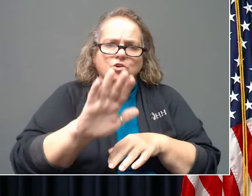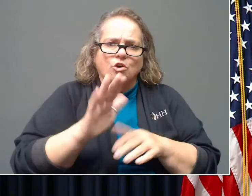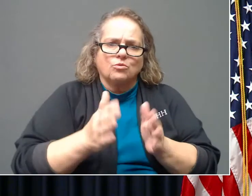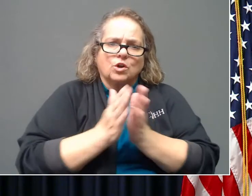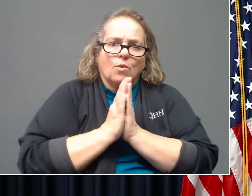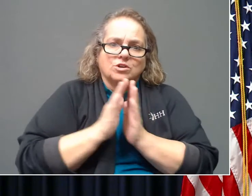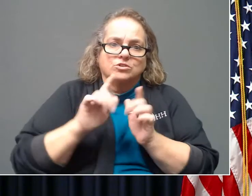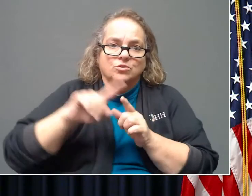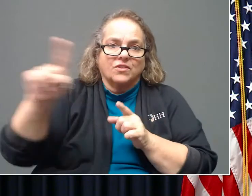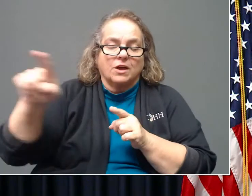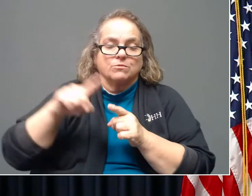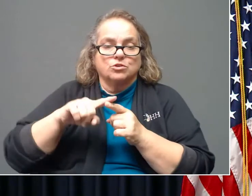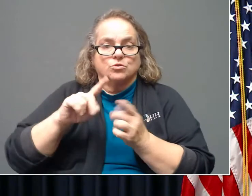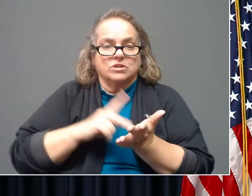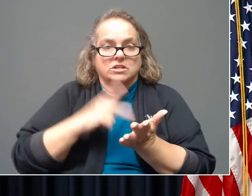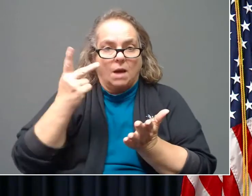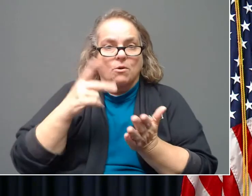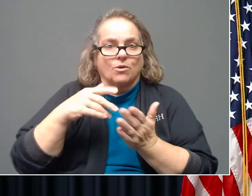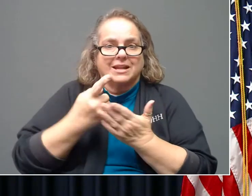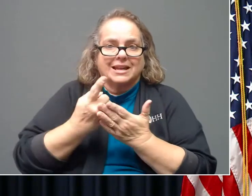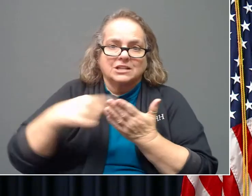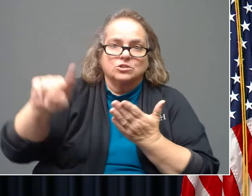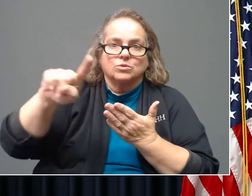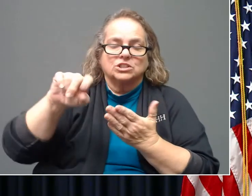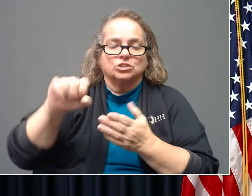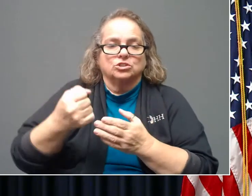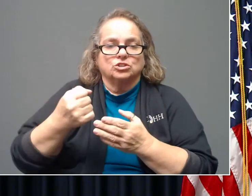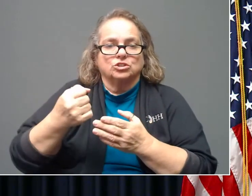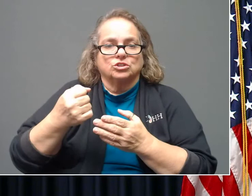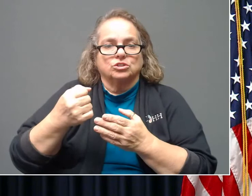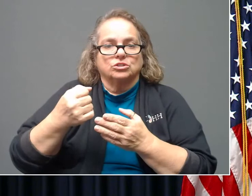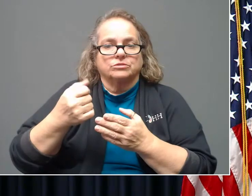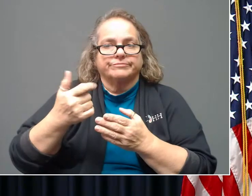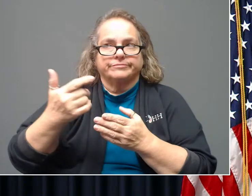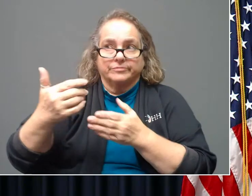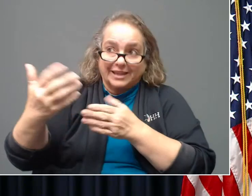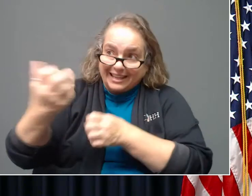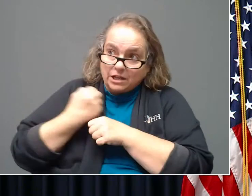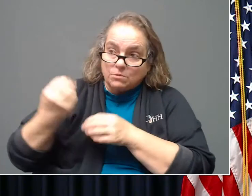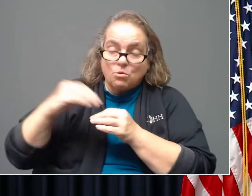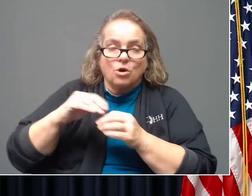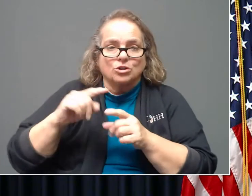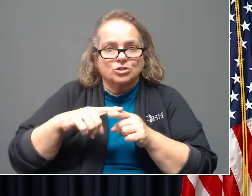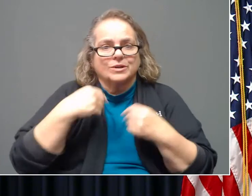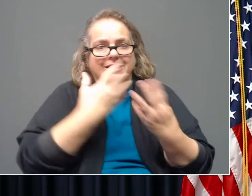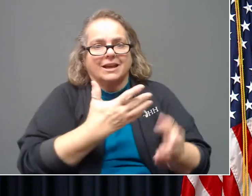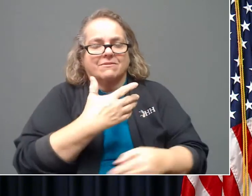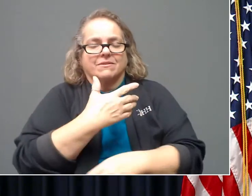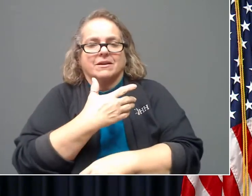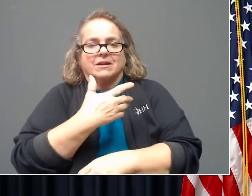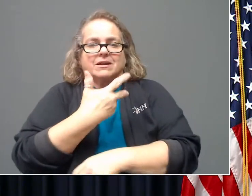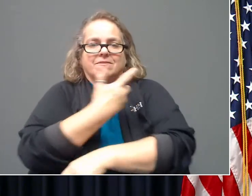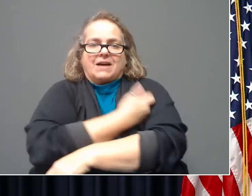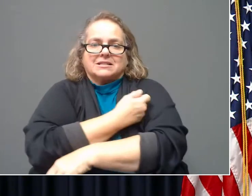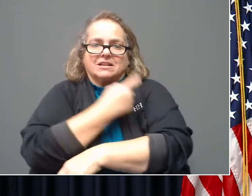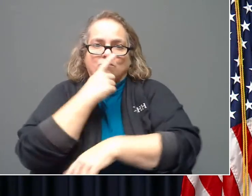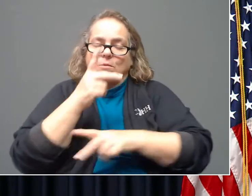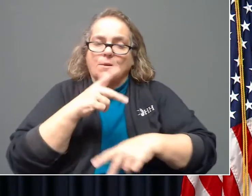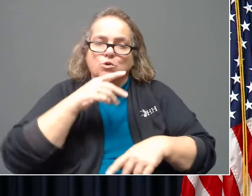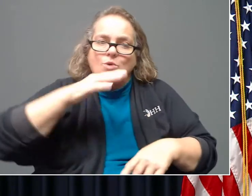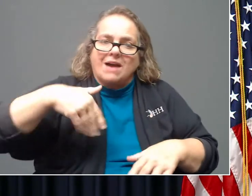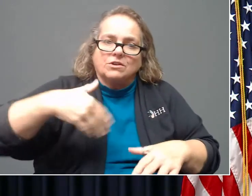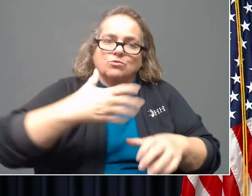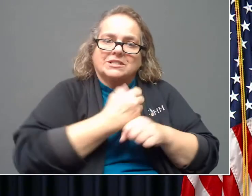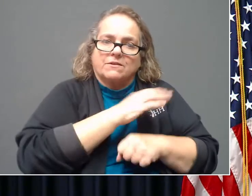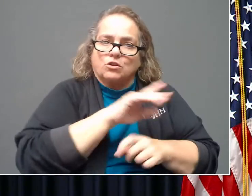shipment in regards to the state's ability to administer vaccines to people who have not received their first dose yet? I mean, are we, at a